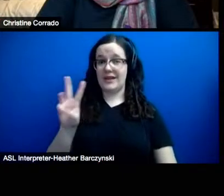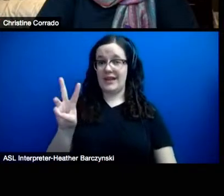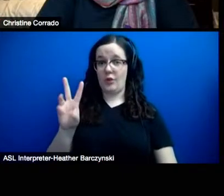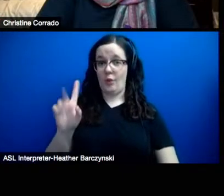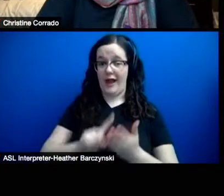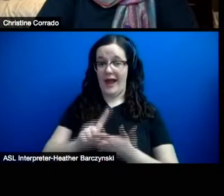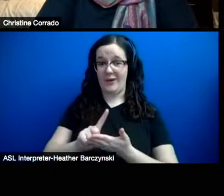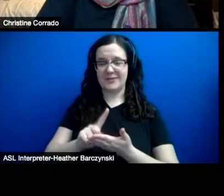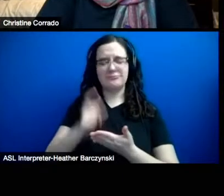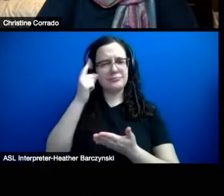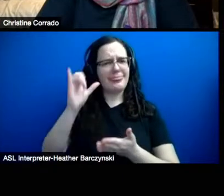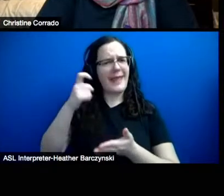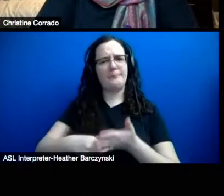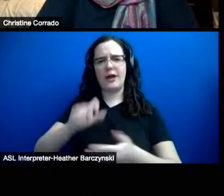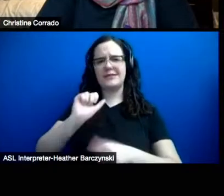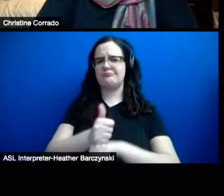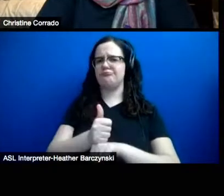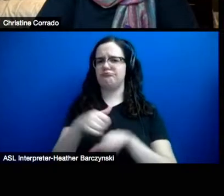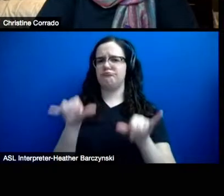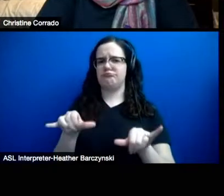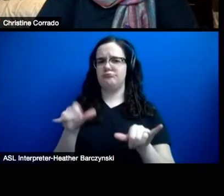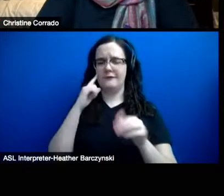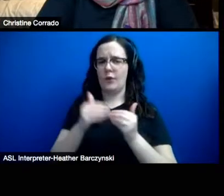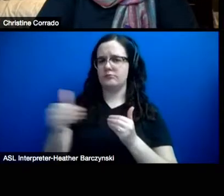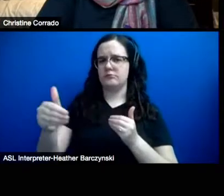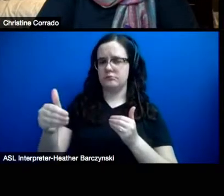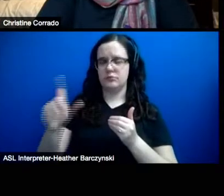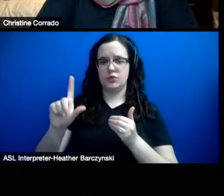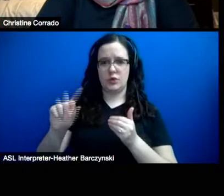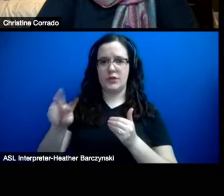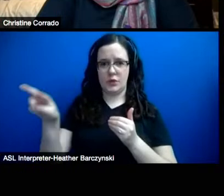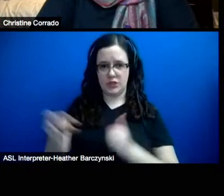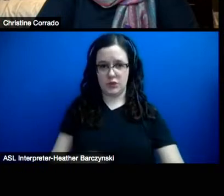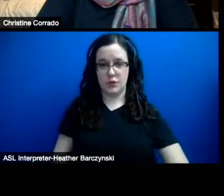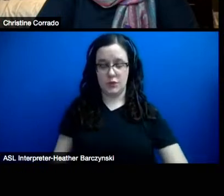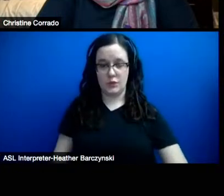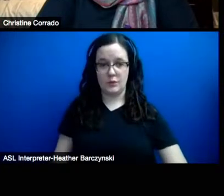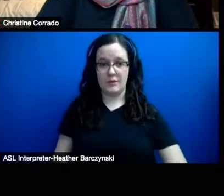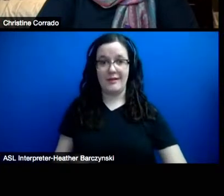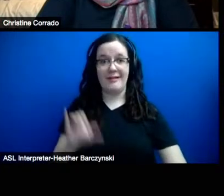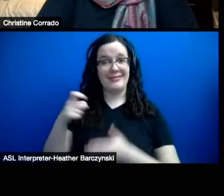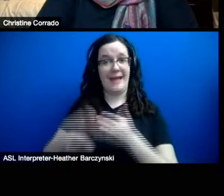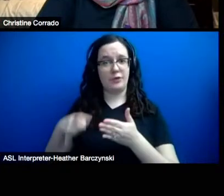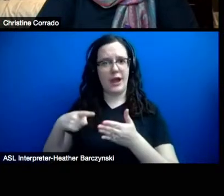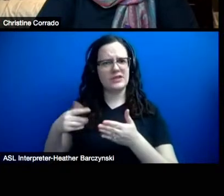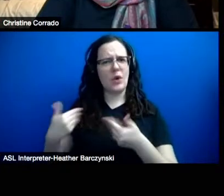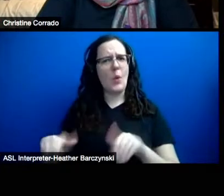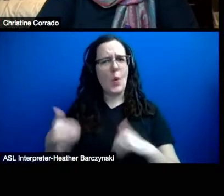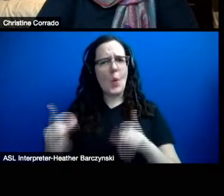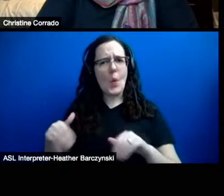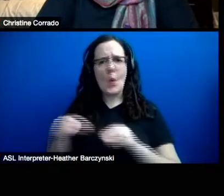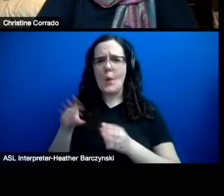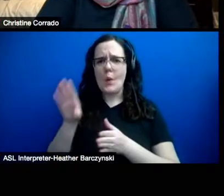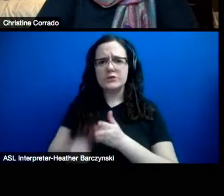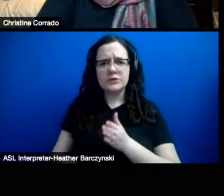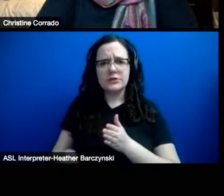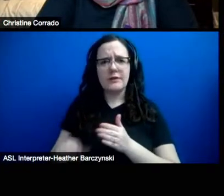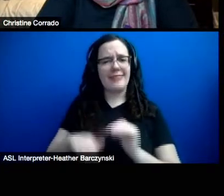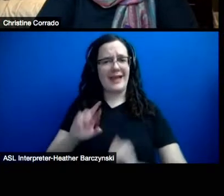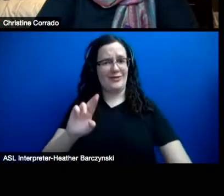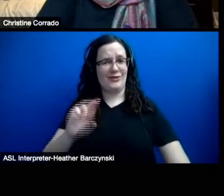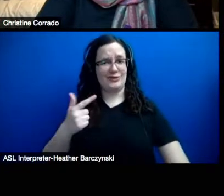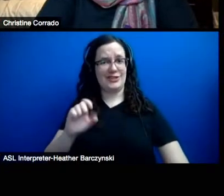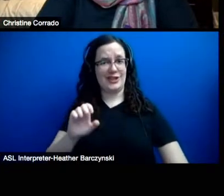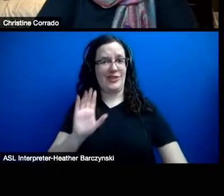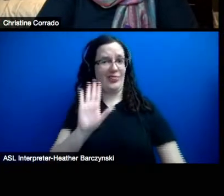fixed through the rest of 2022. That's a price that's far less than RG&E's current